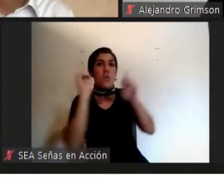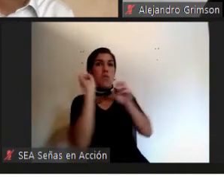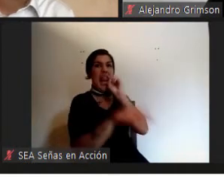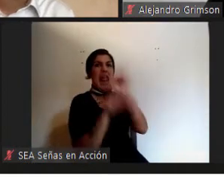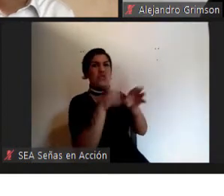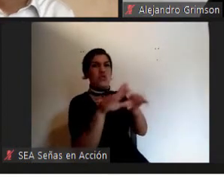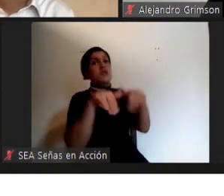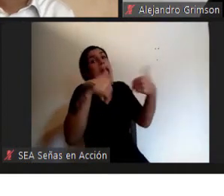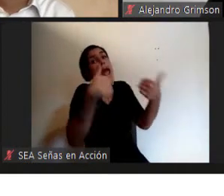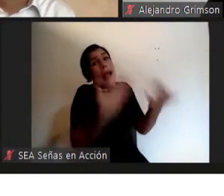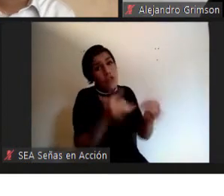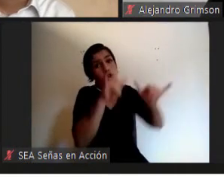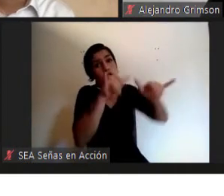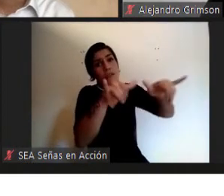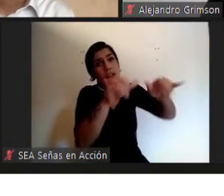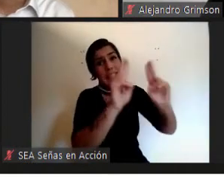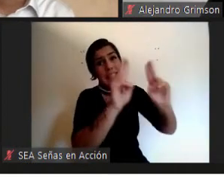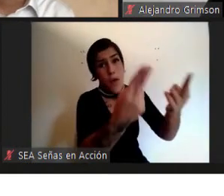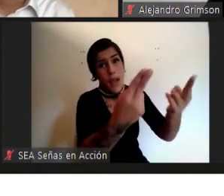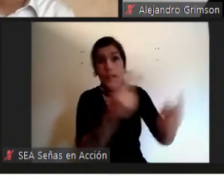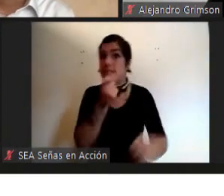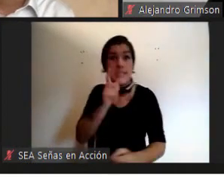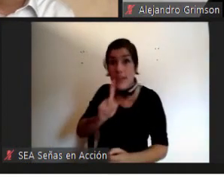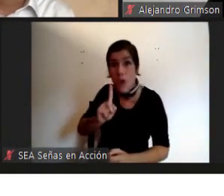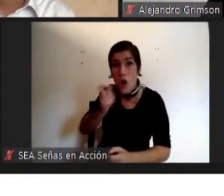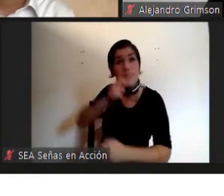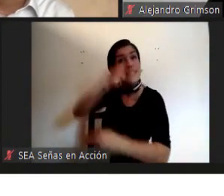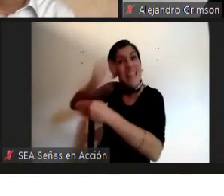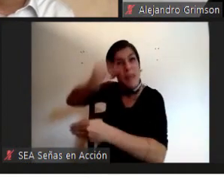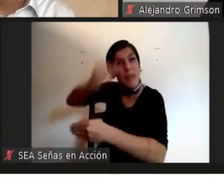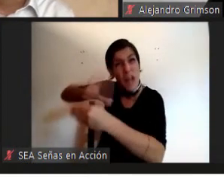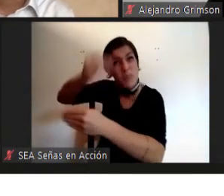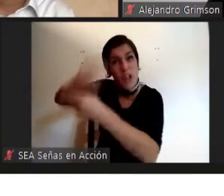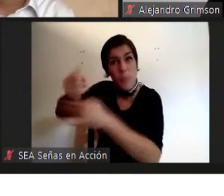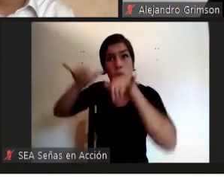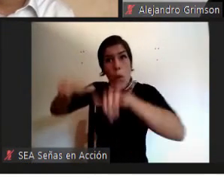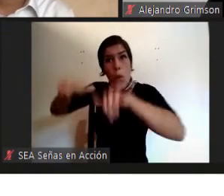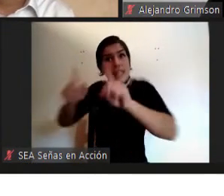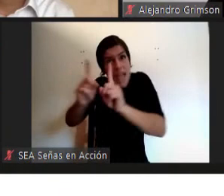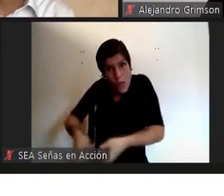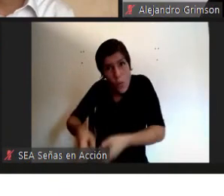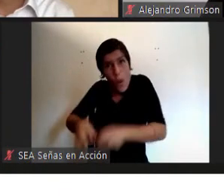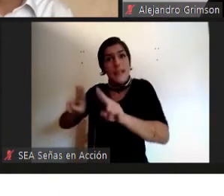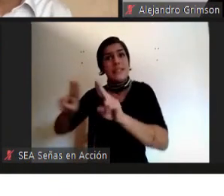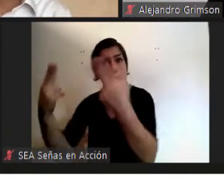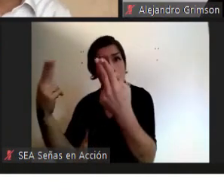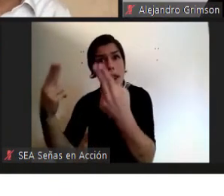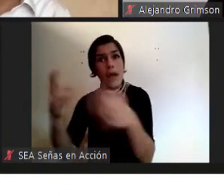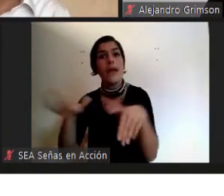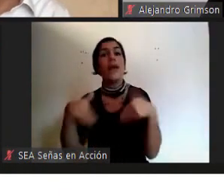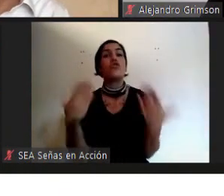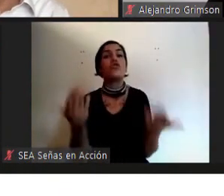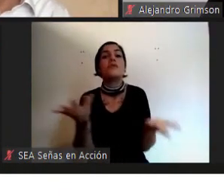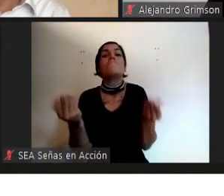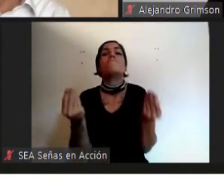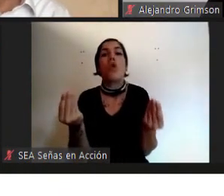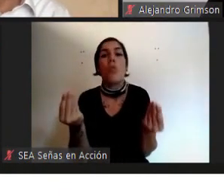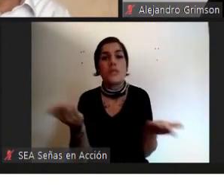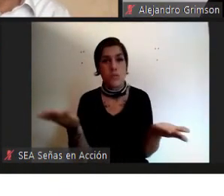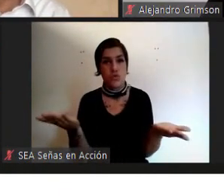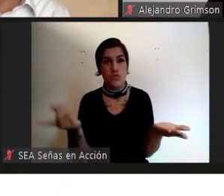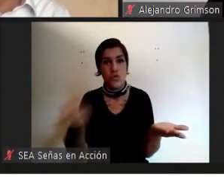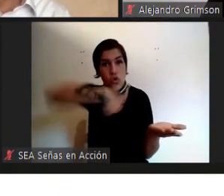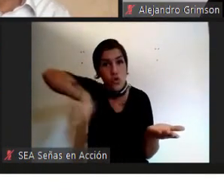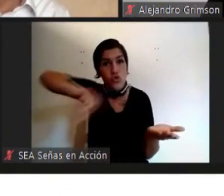together? A more rational approach to visit museums or to manage museums, having to do